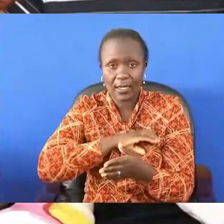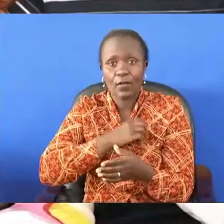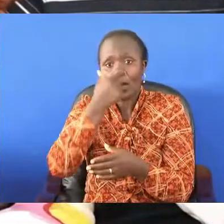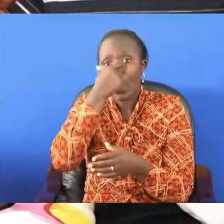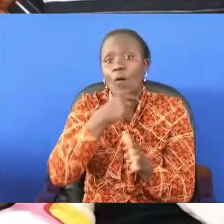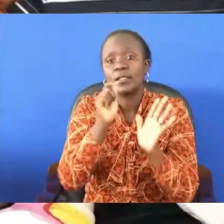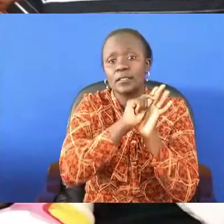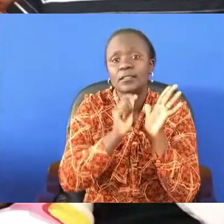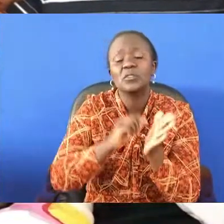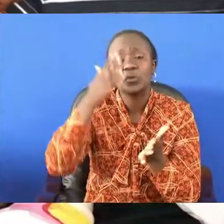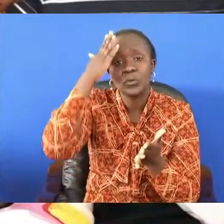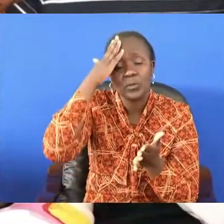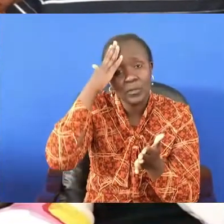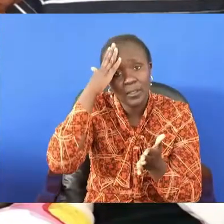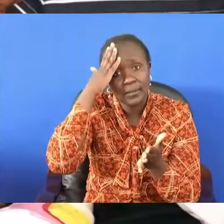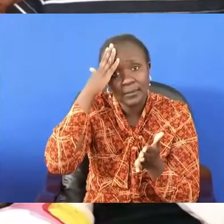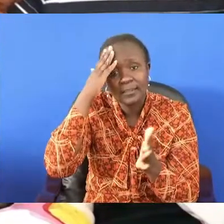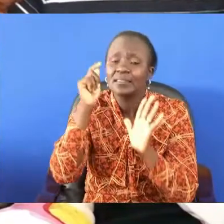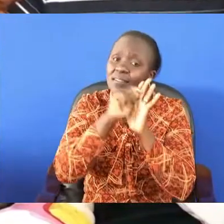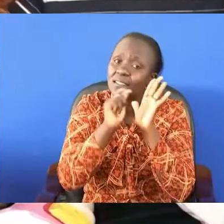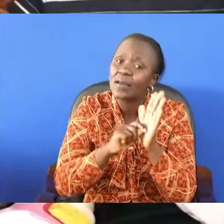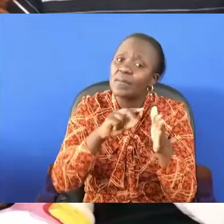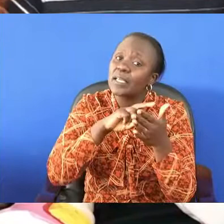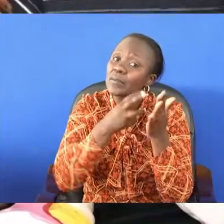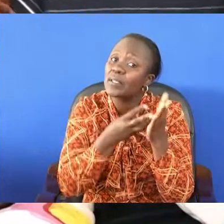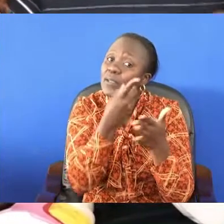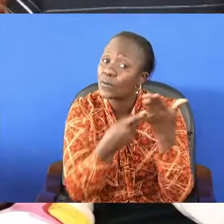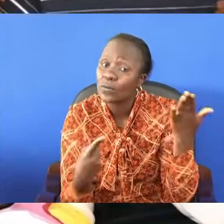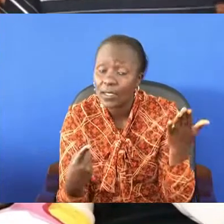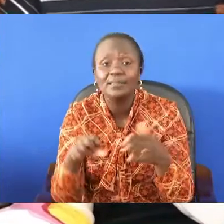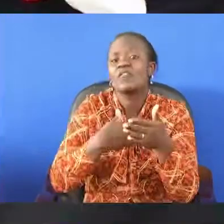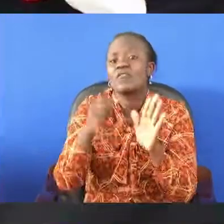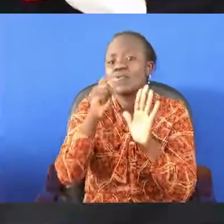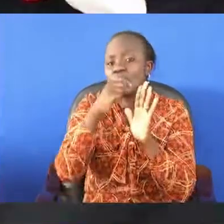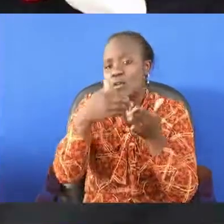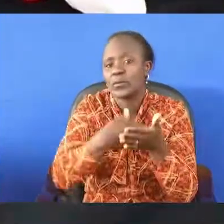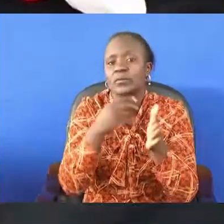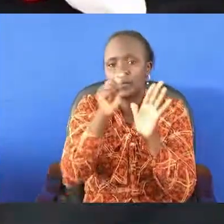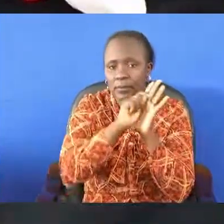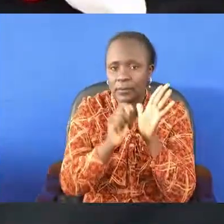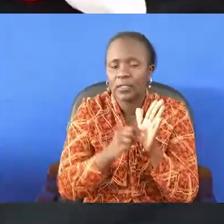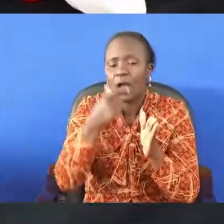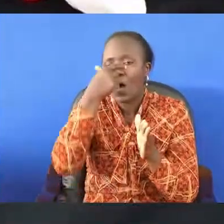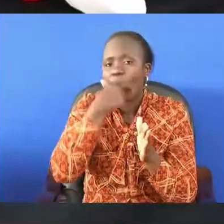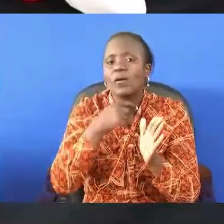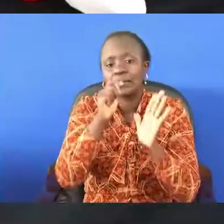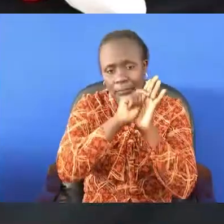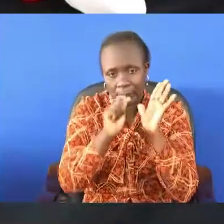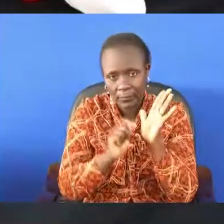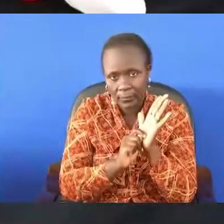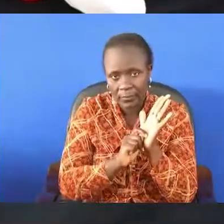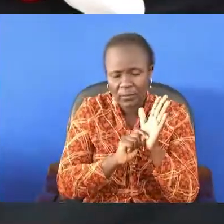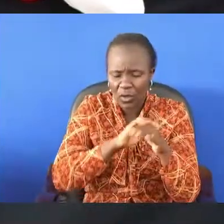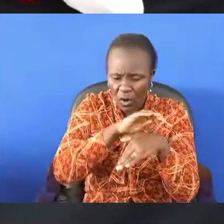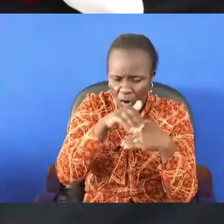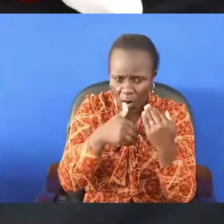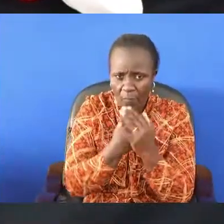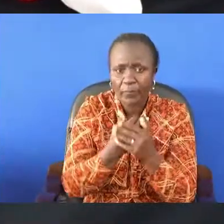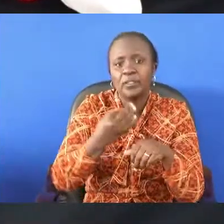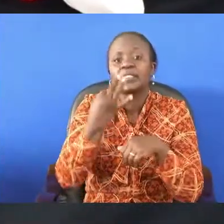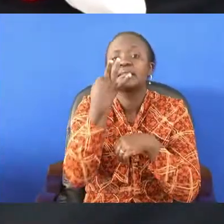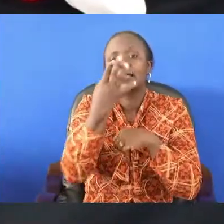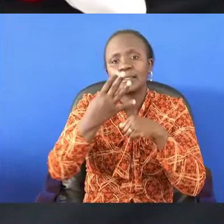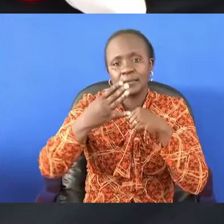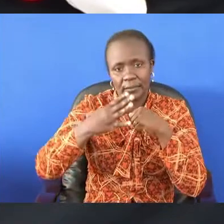Old Testament. Do you know what is Old Testament? Yes. Old Testament comprises of